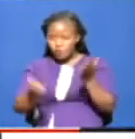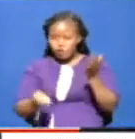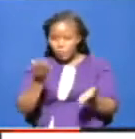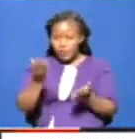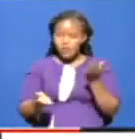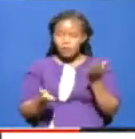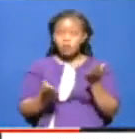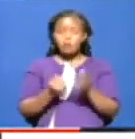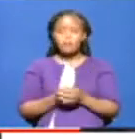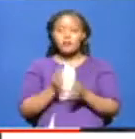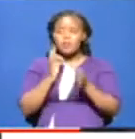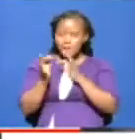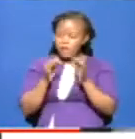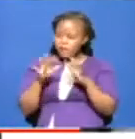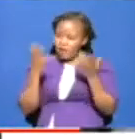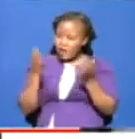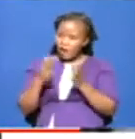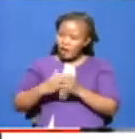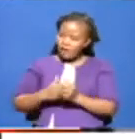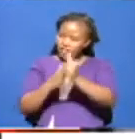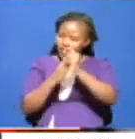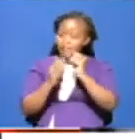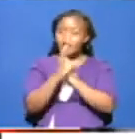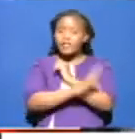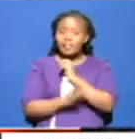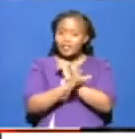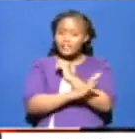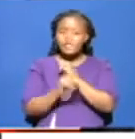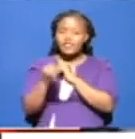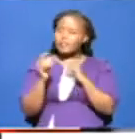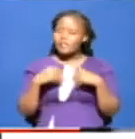when you look at how he has grown the country, it has been very wonderful.